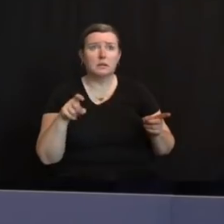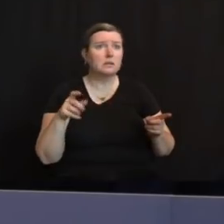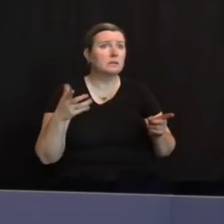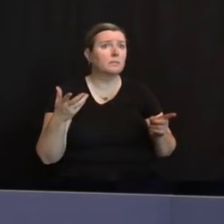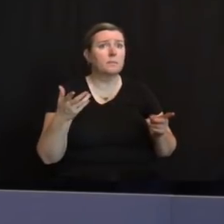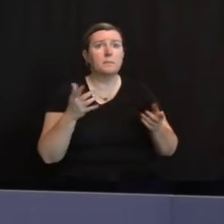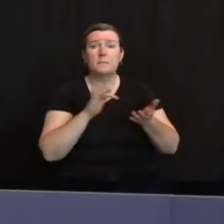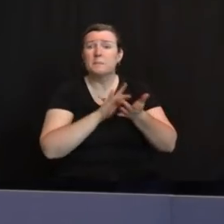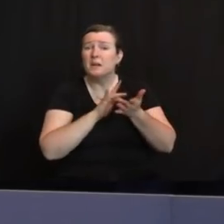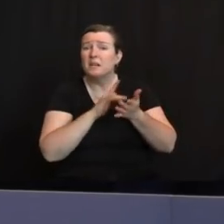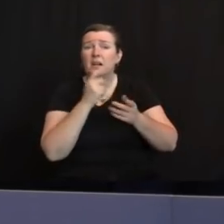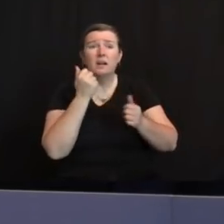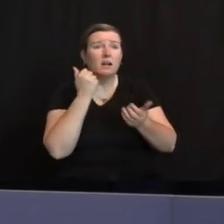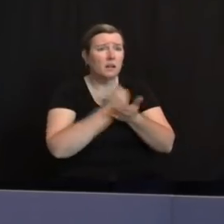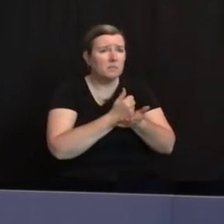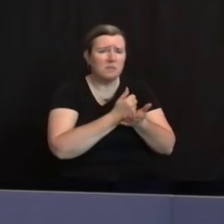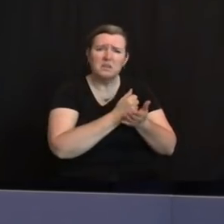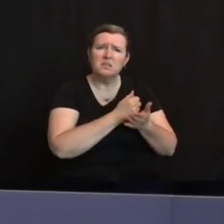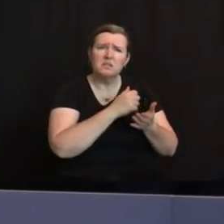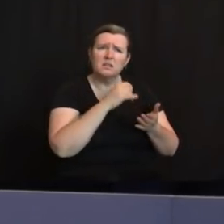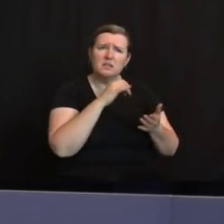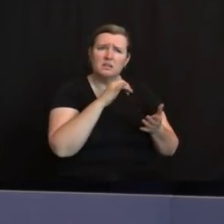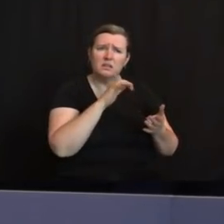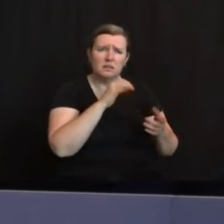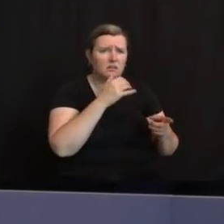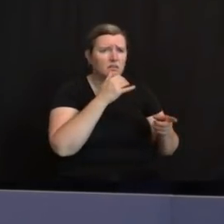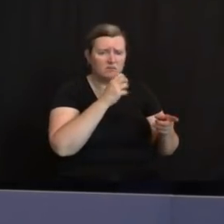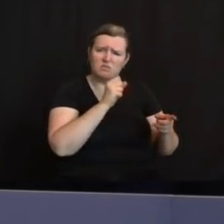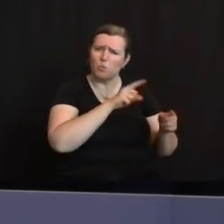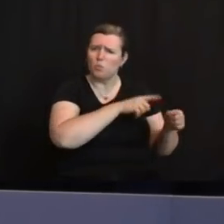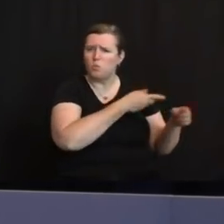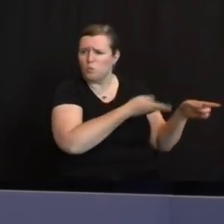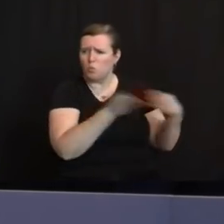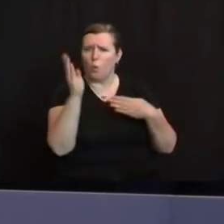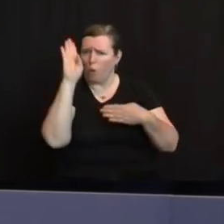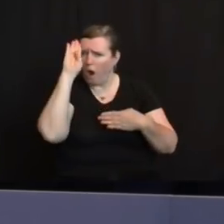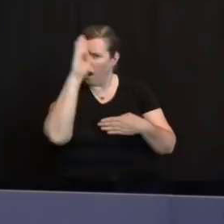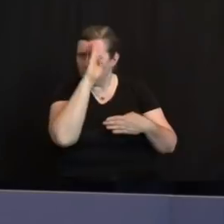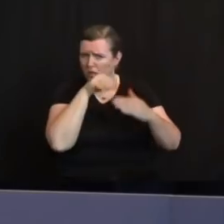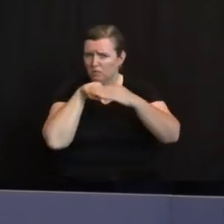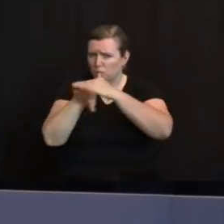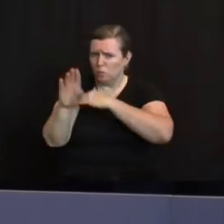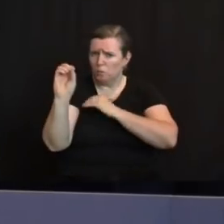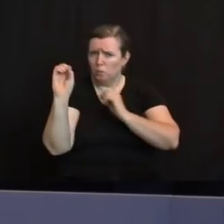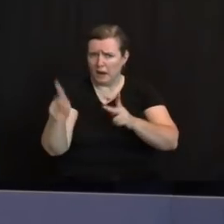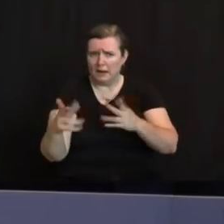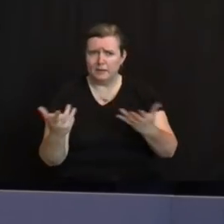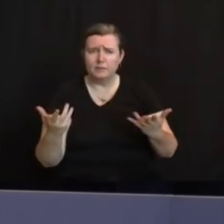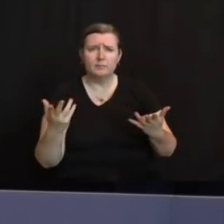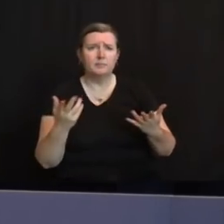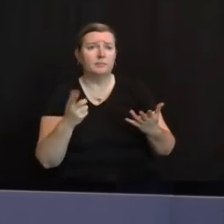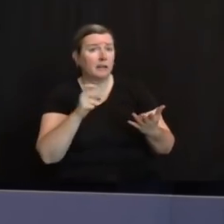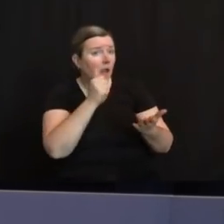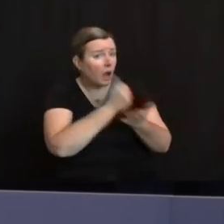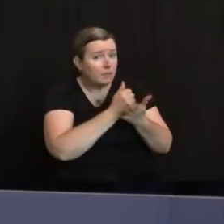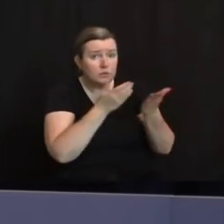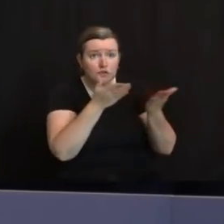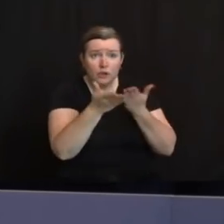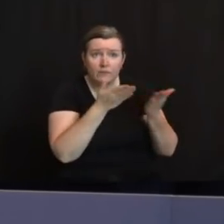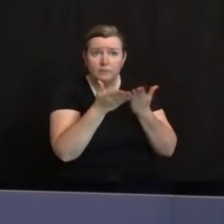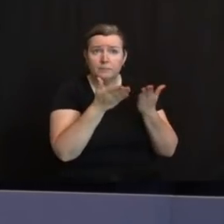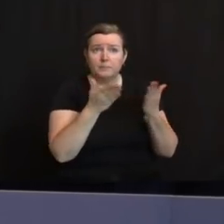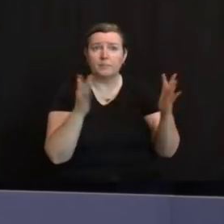provider. If residents need support services during this time, they should contact the local health department or